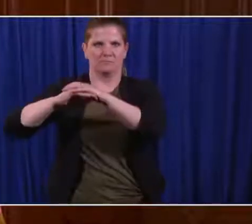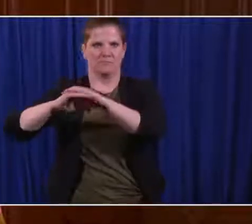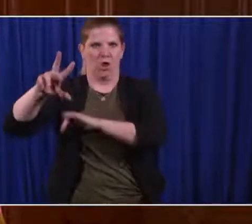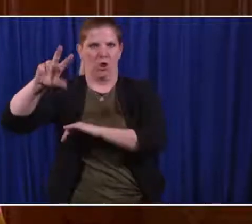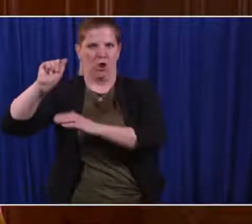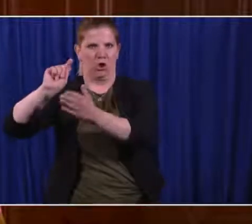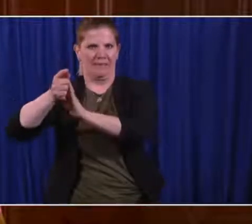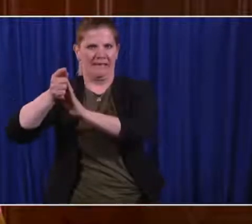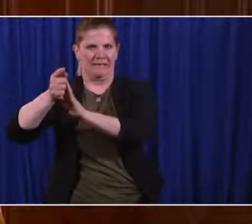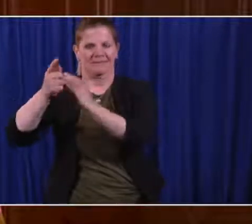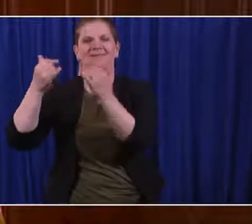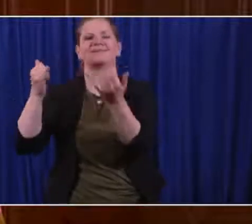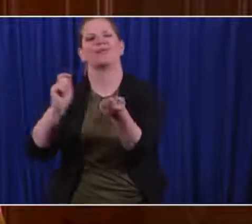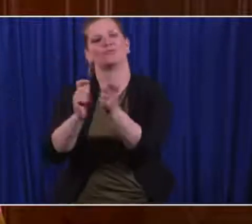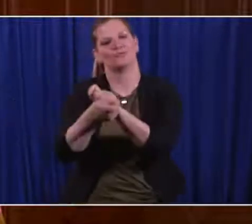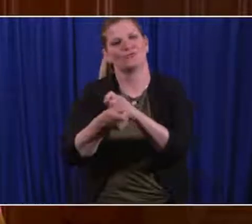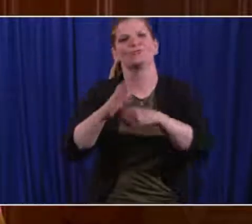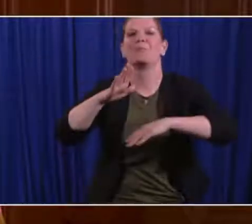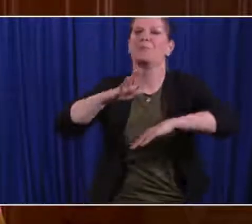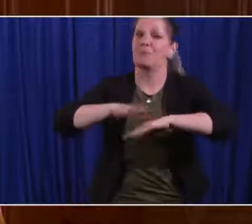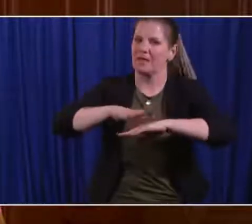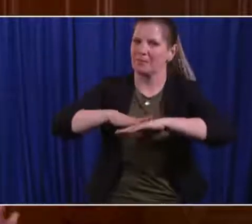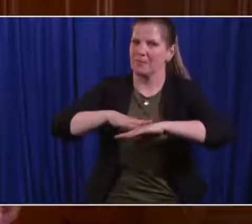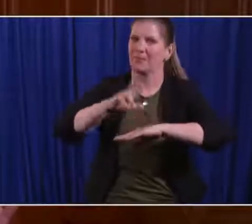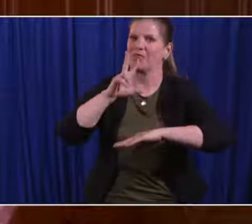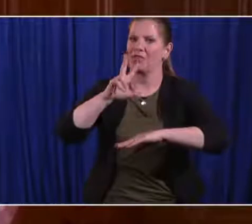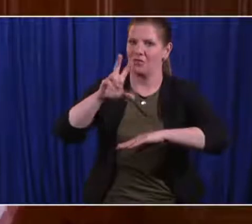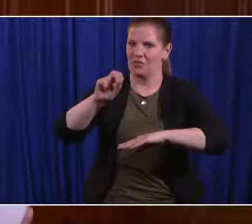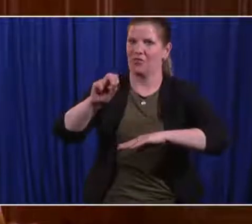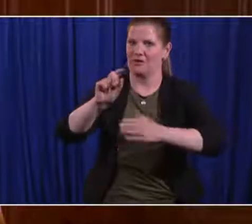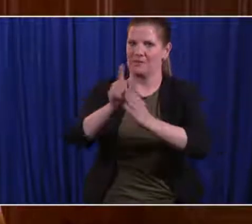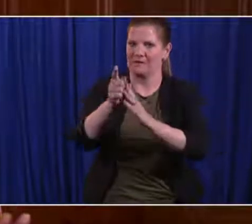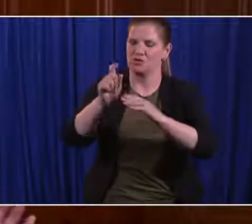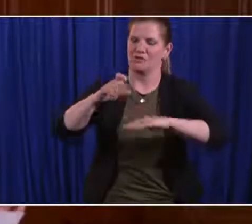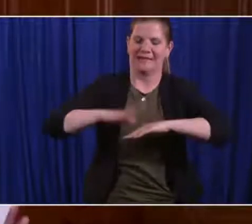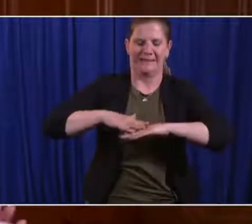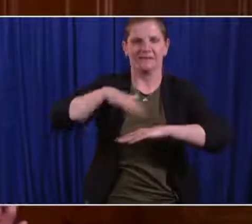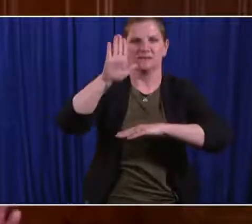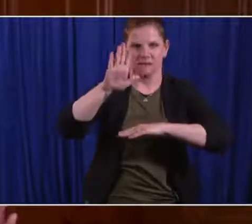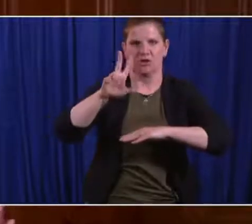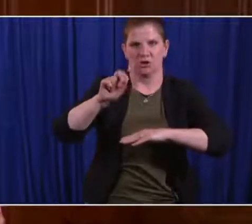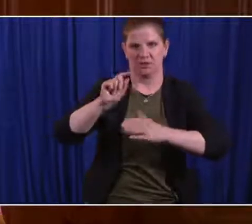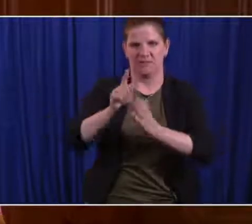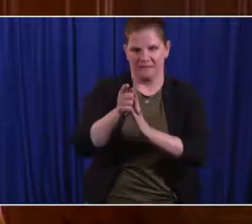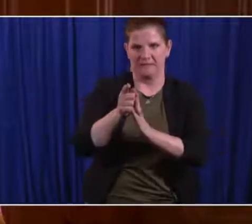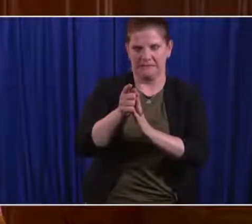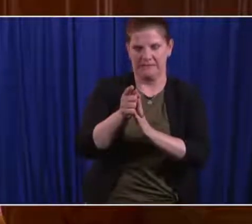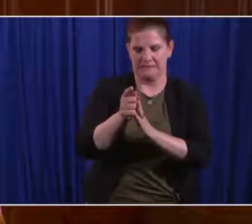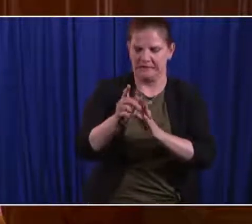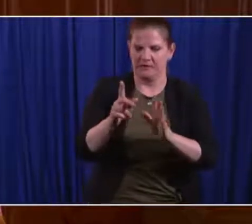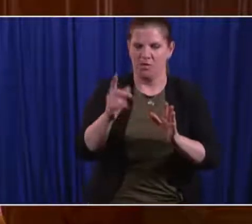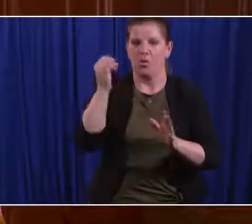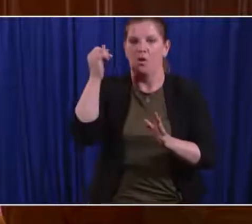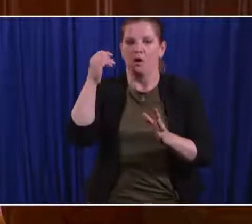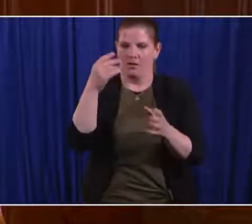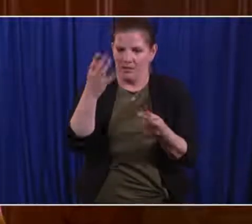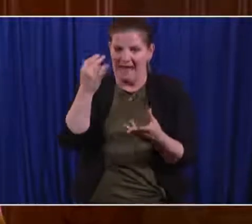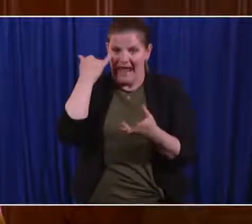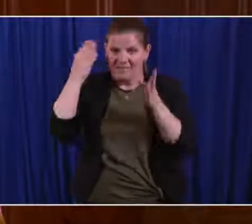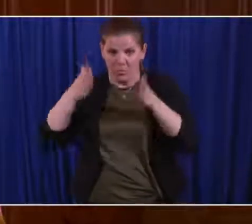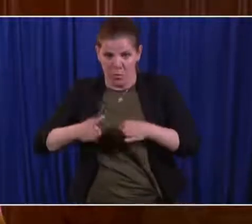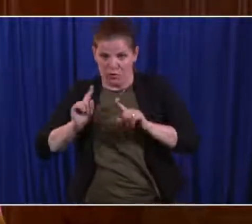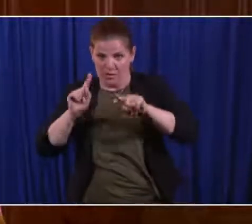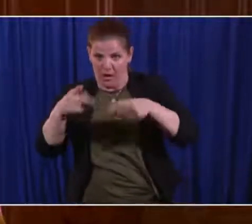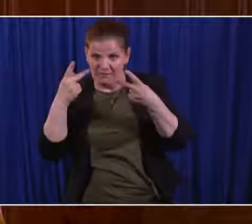other words, we're telling the nursing homes and the assisted living, someone comes to visit, you have to allow them at least 30 minutes.